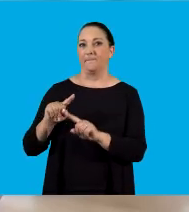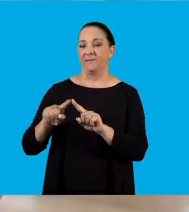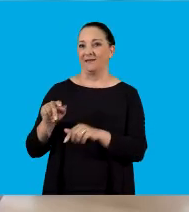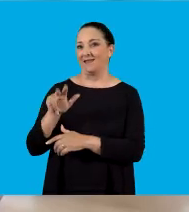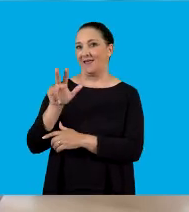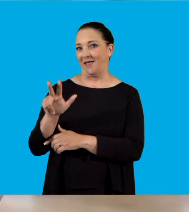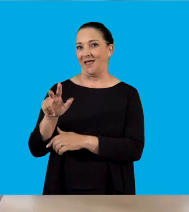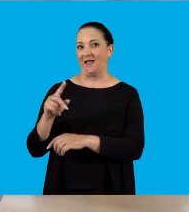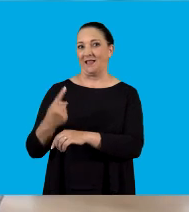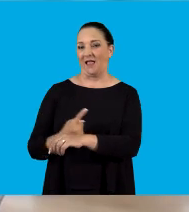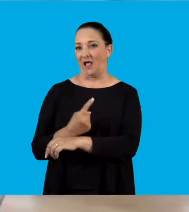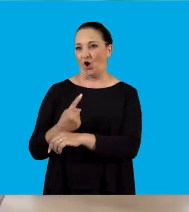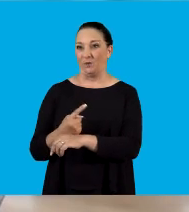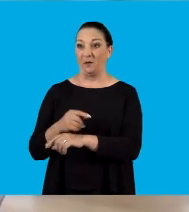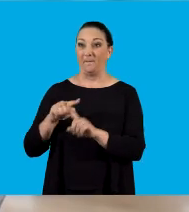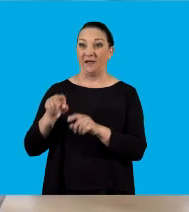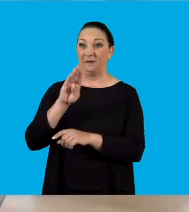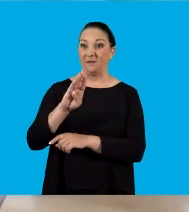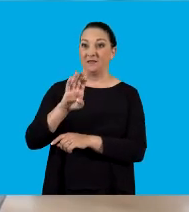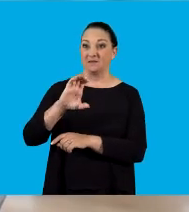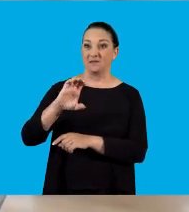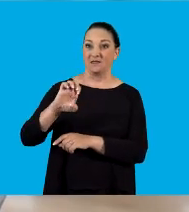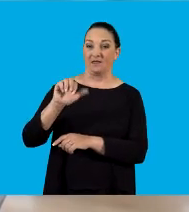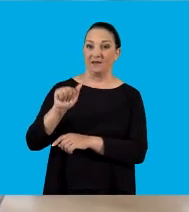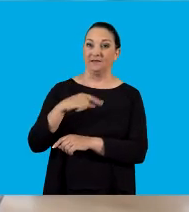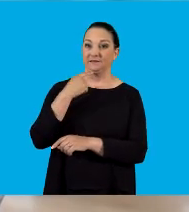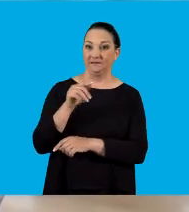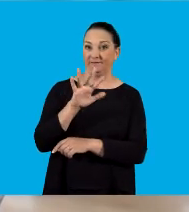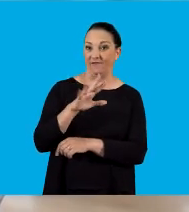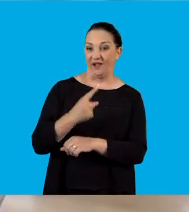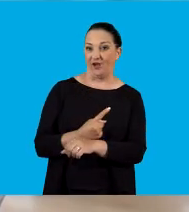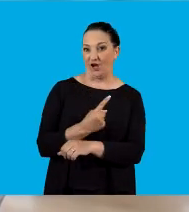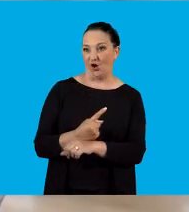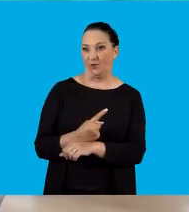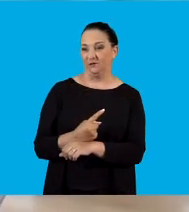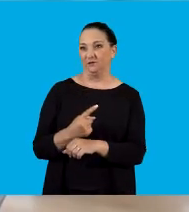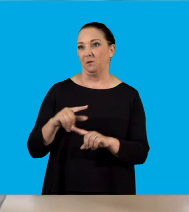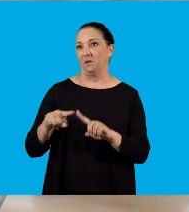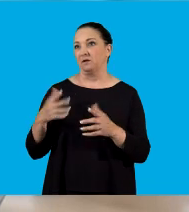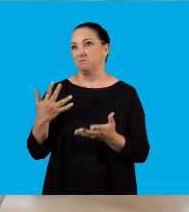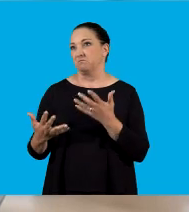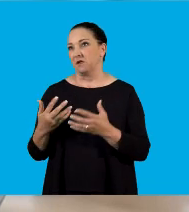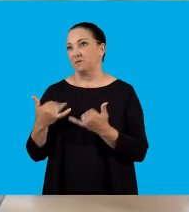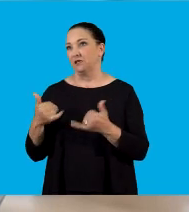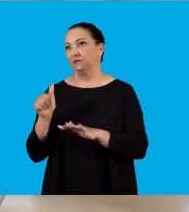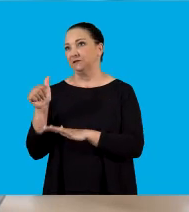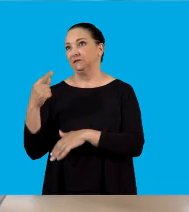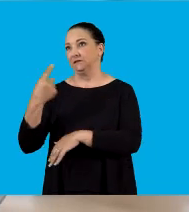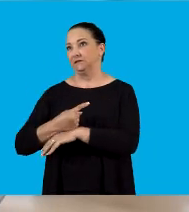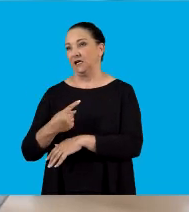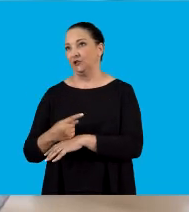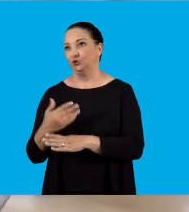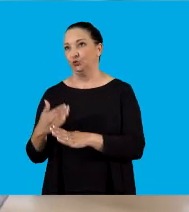hours a day, then 8 hours, maybe you're going to work for 6 days. So if a day is 100 rand, that would